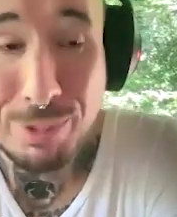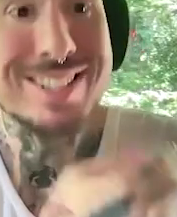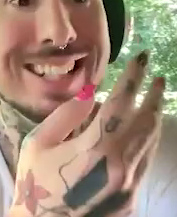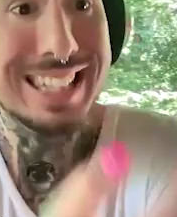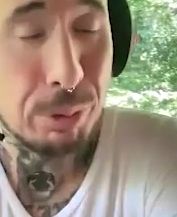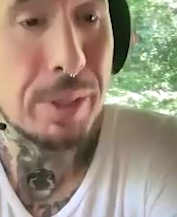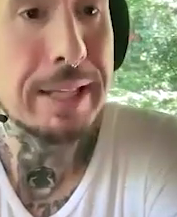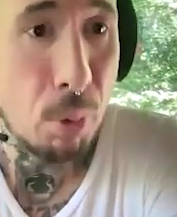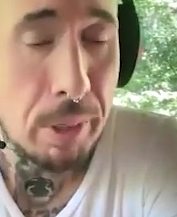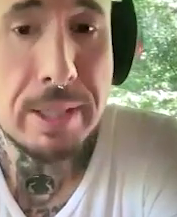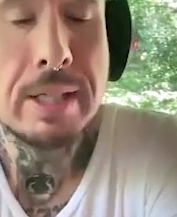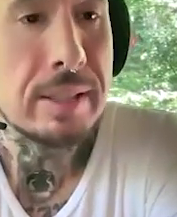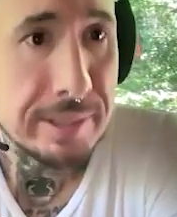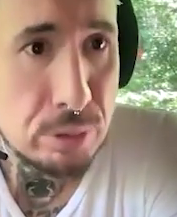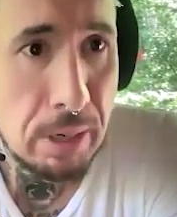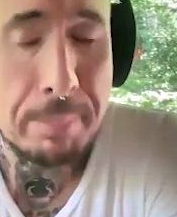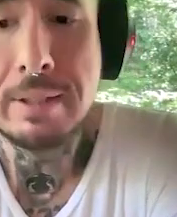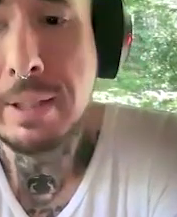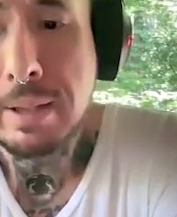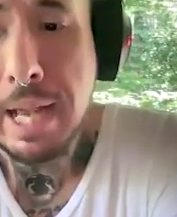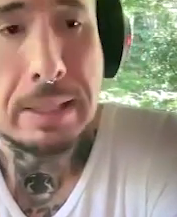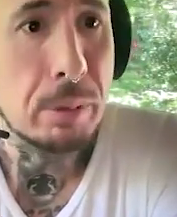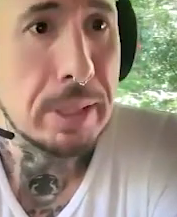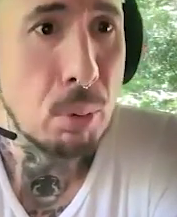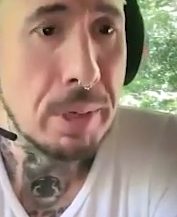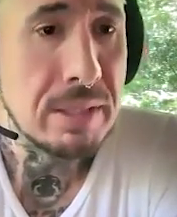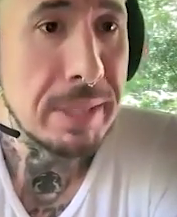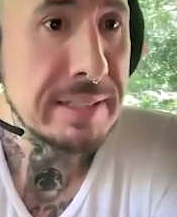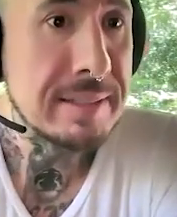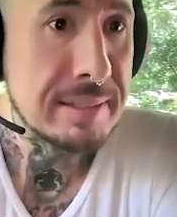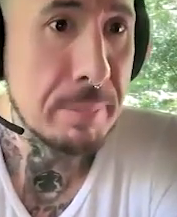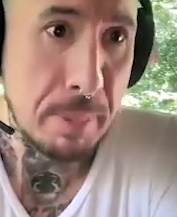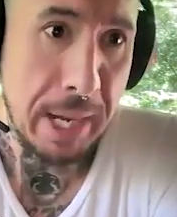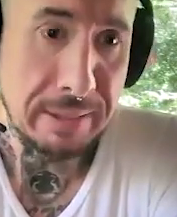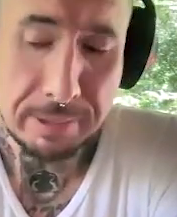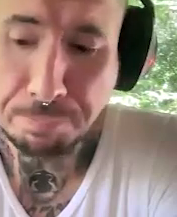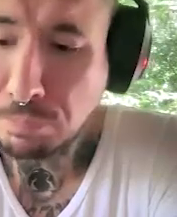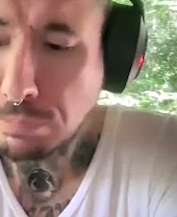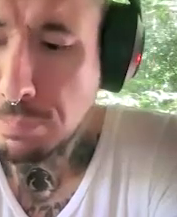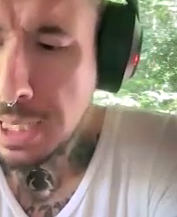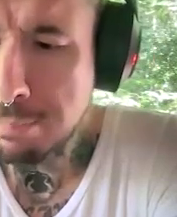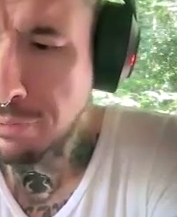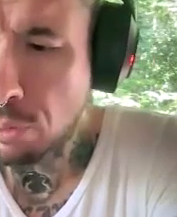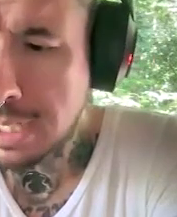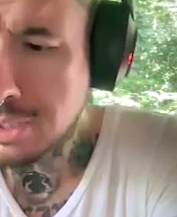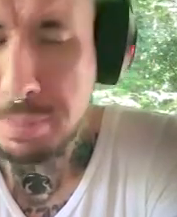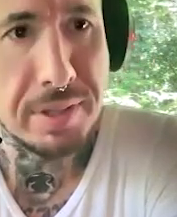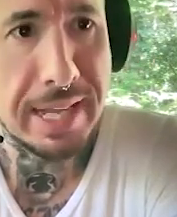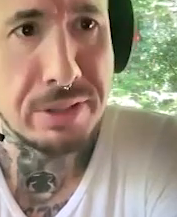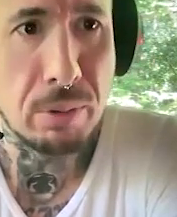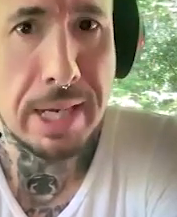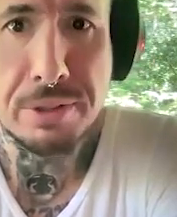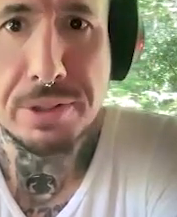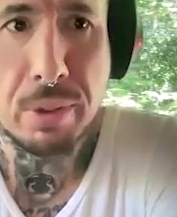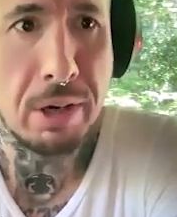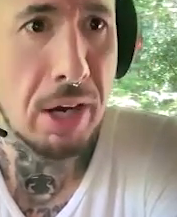worse, I was literally born into trauma and literally born into being systems impacted. And before I jump into